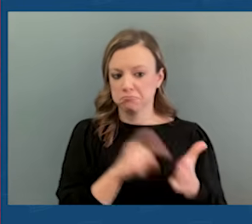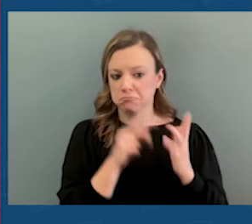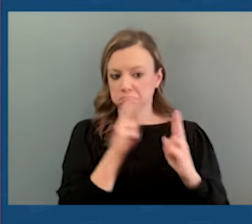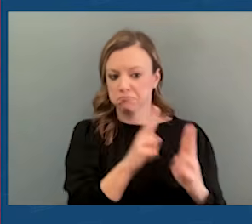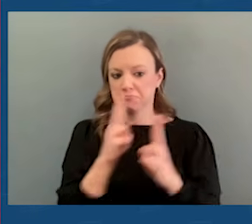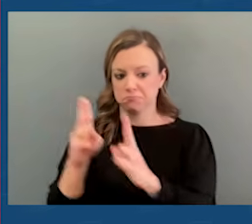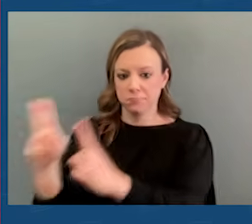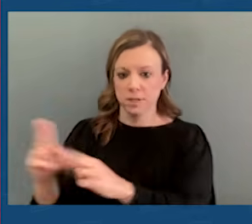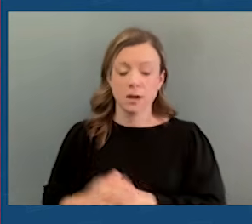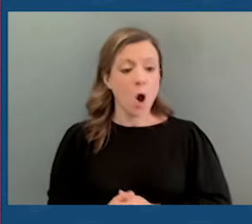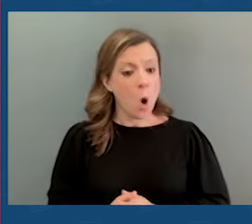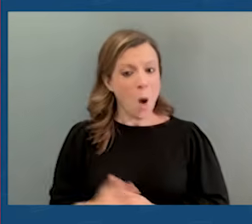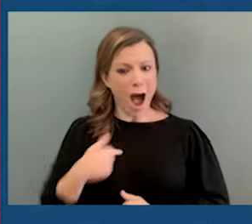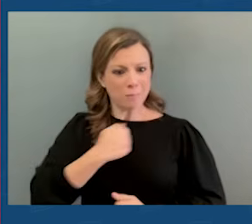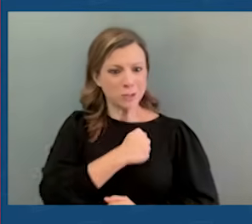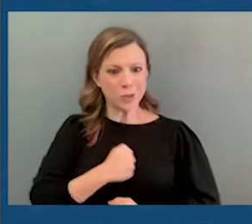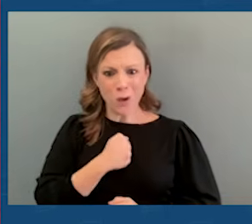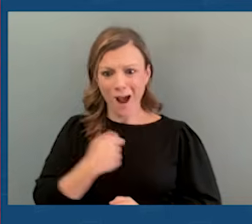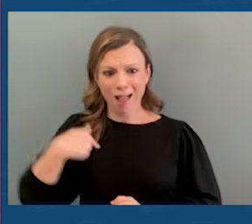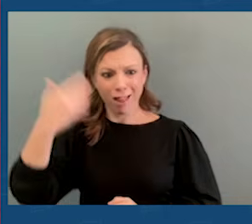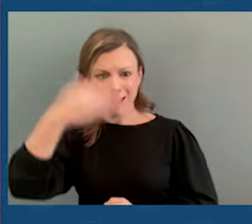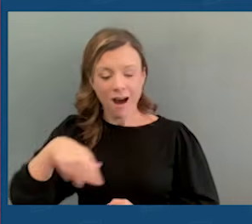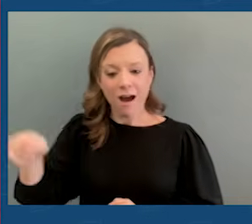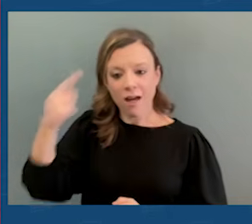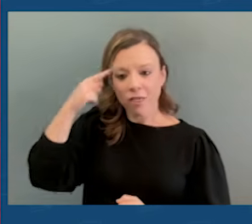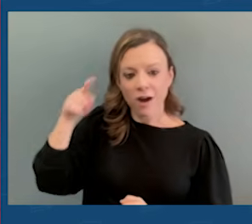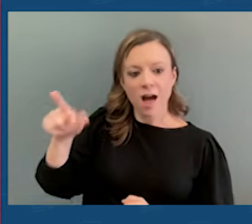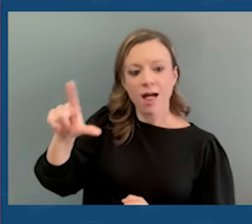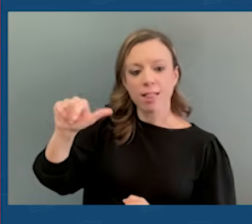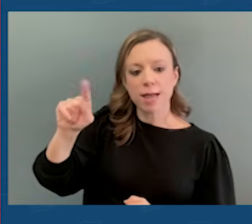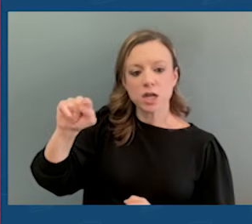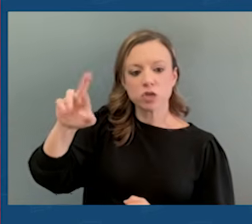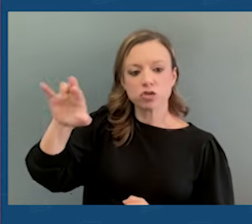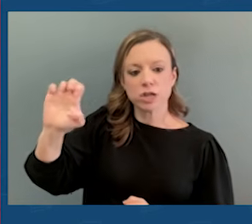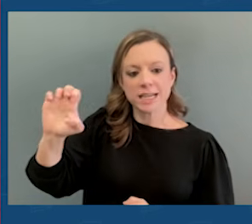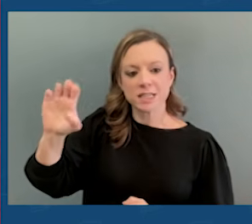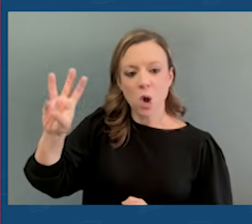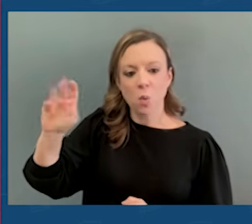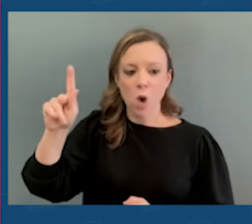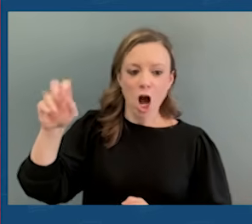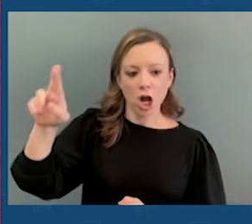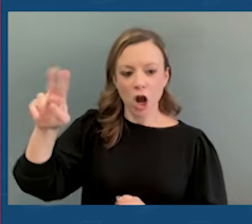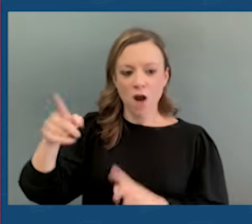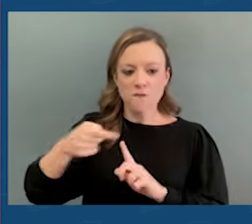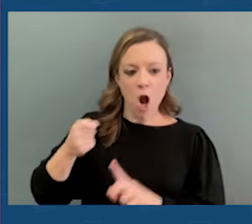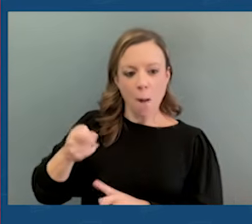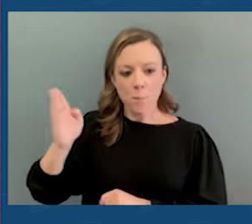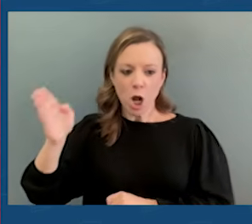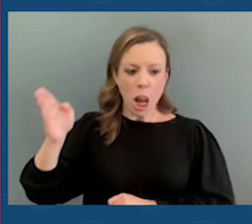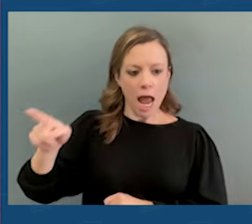Oh, I'm sorry. I thought they announced you, and Latrice Walker from Brooklyn.